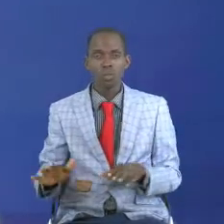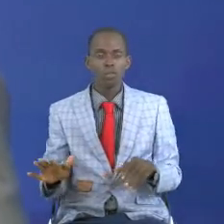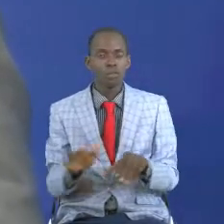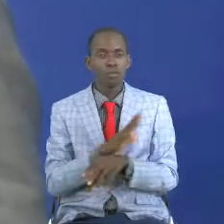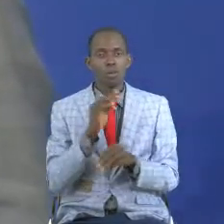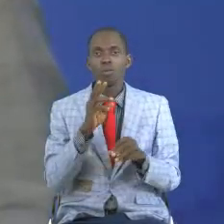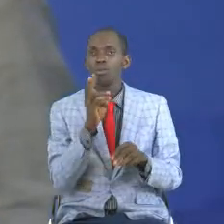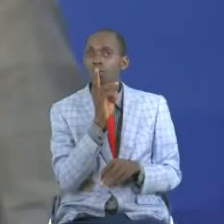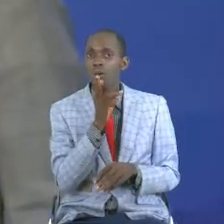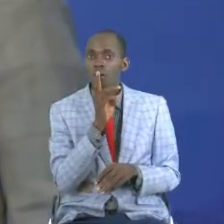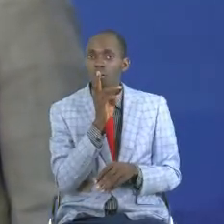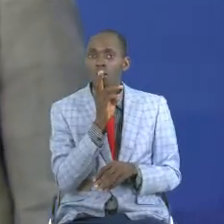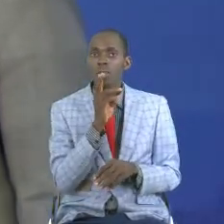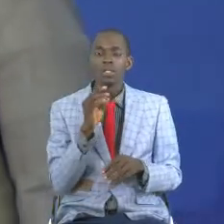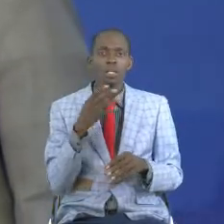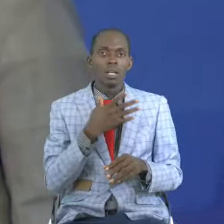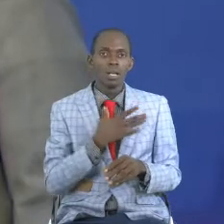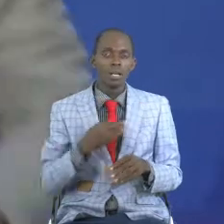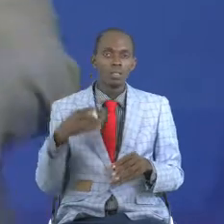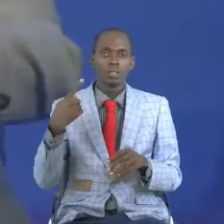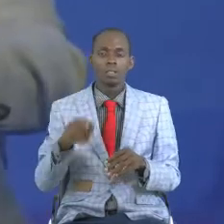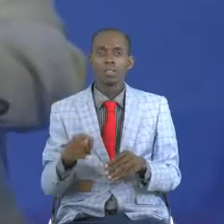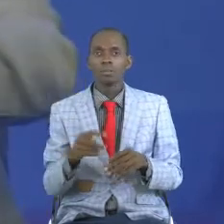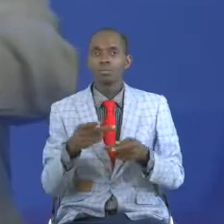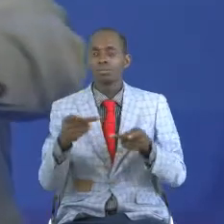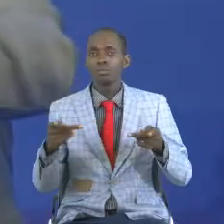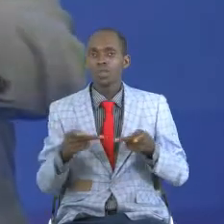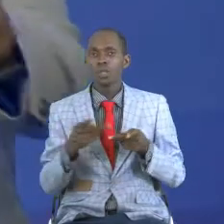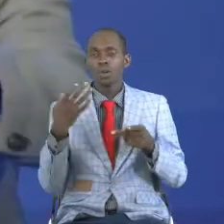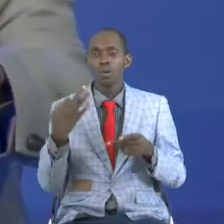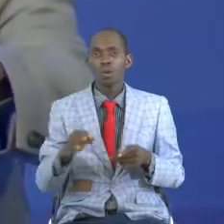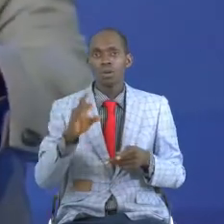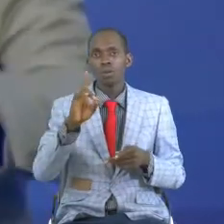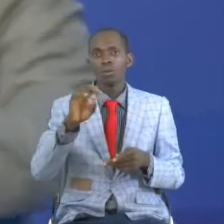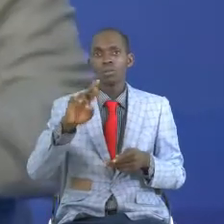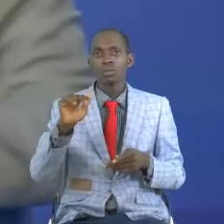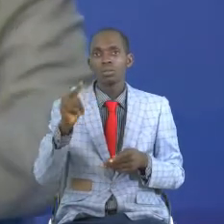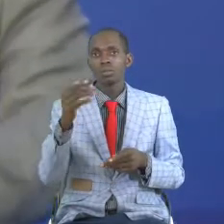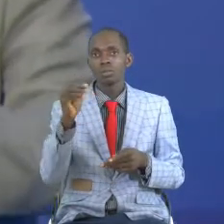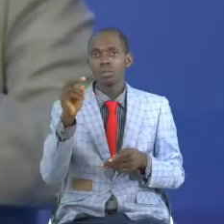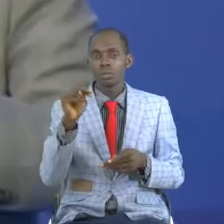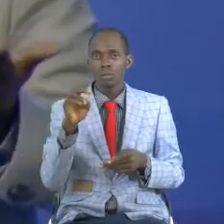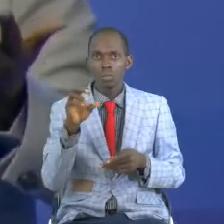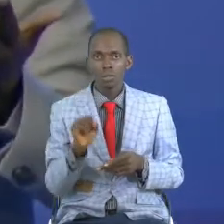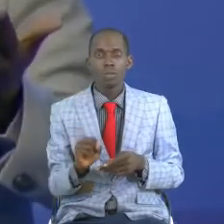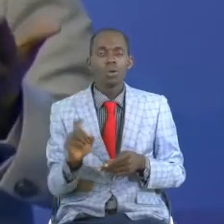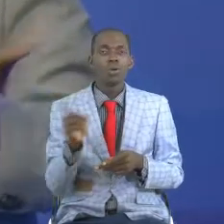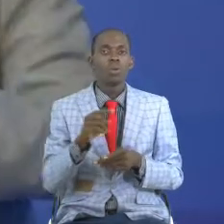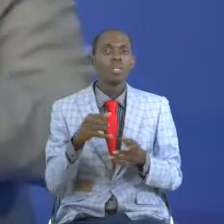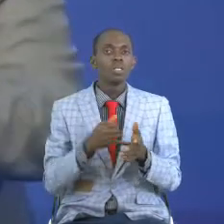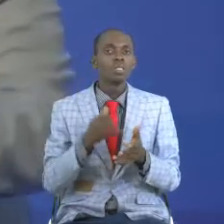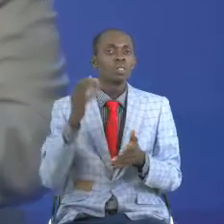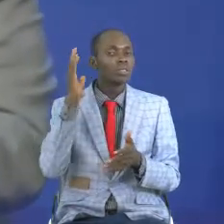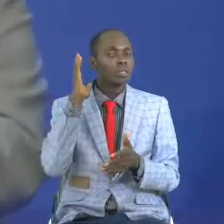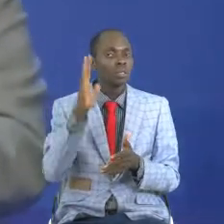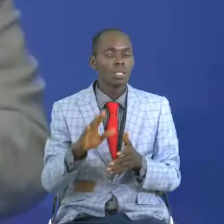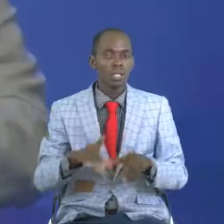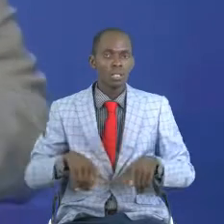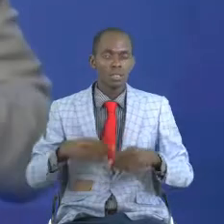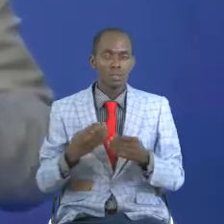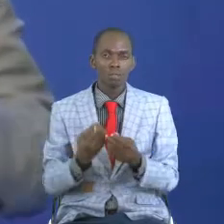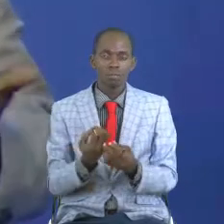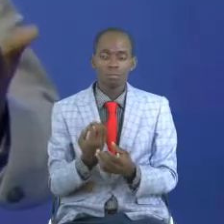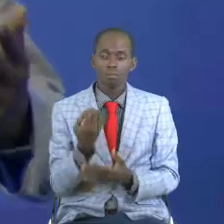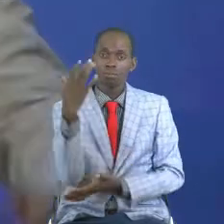the habitation of dragons, where each lay shall grass, shall be grass